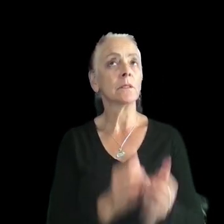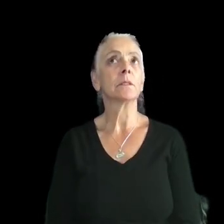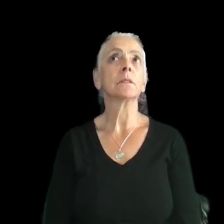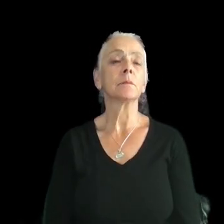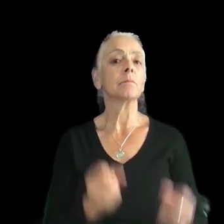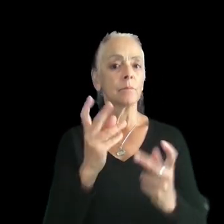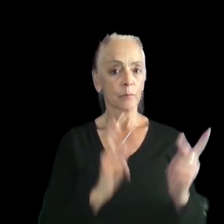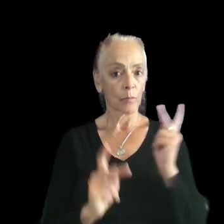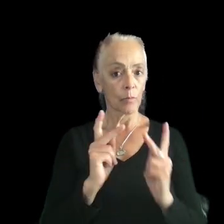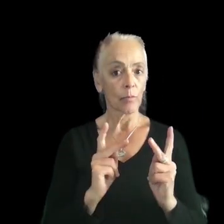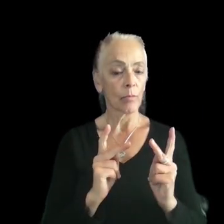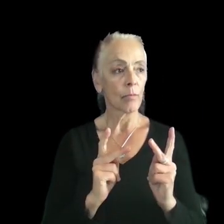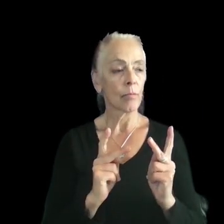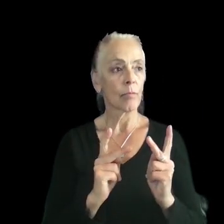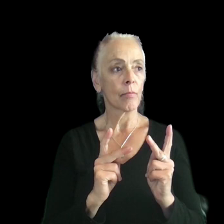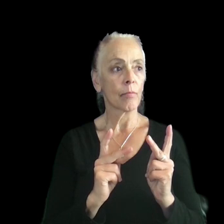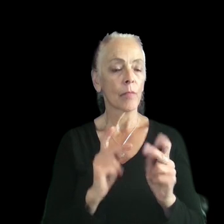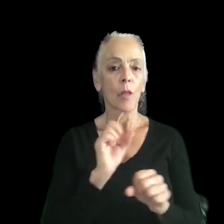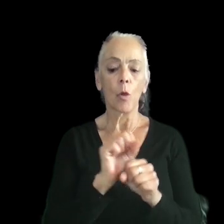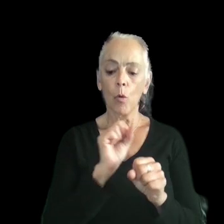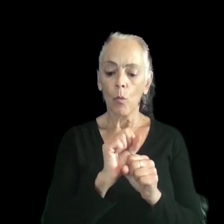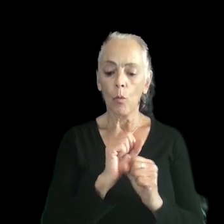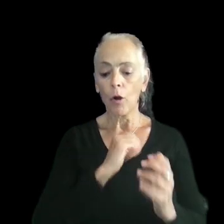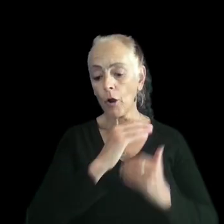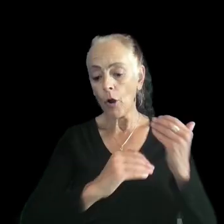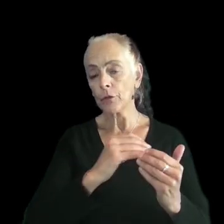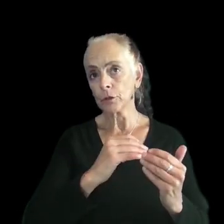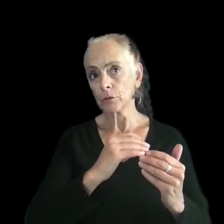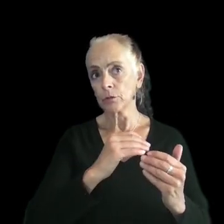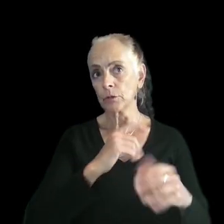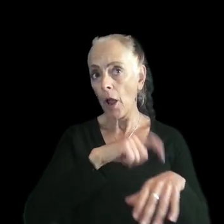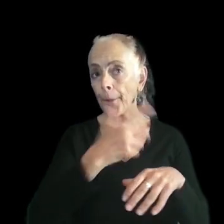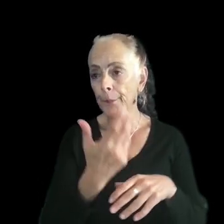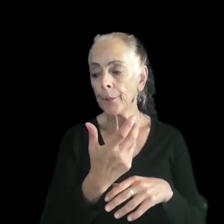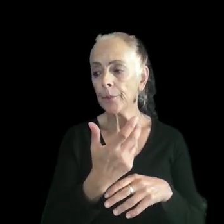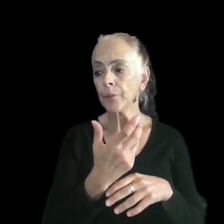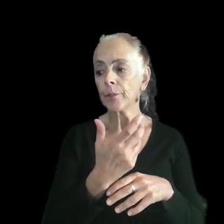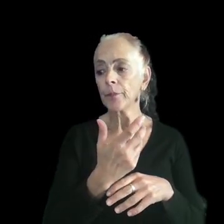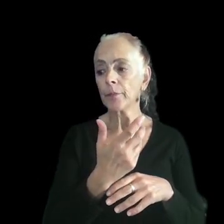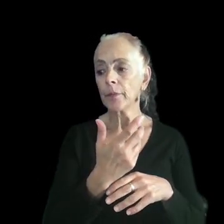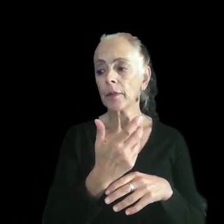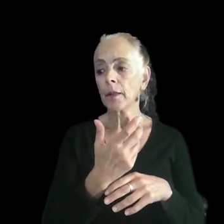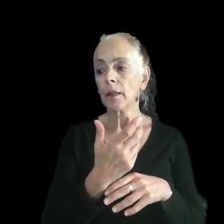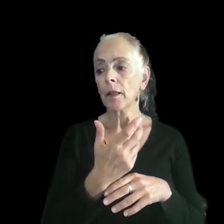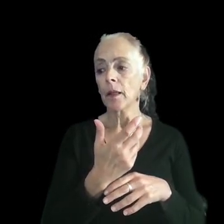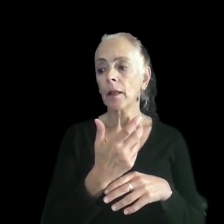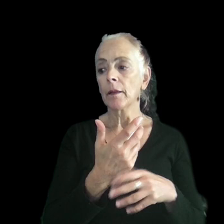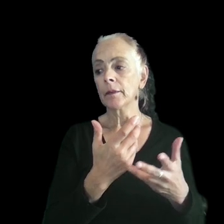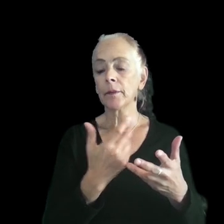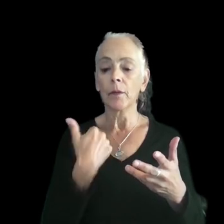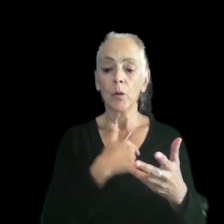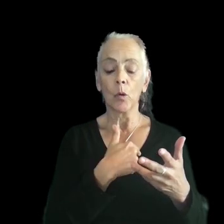people working over time and that's just a practice and we're kind of like oh we do because we